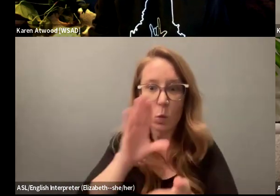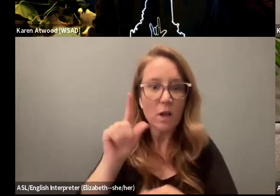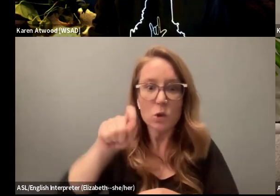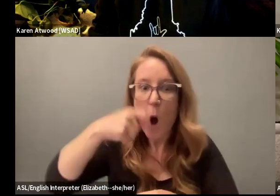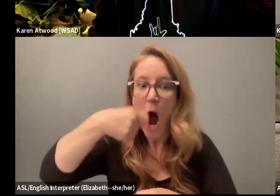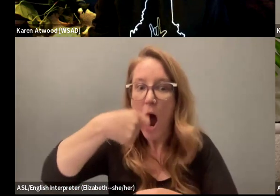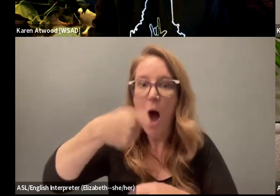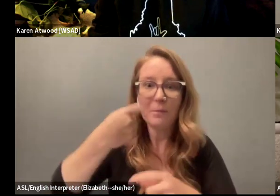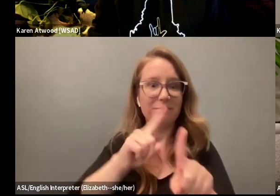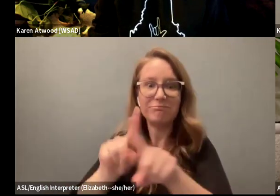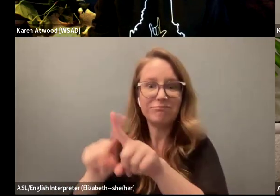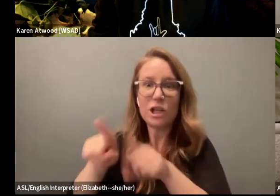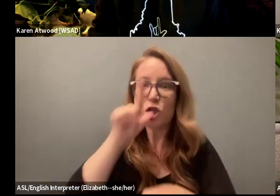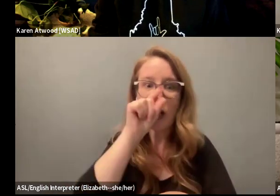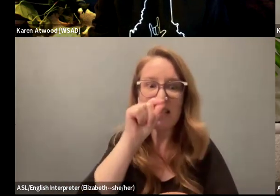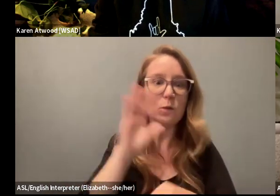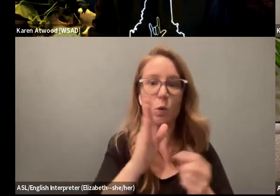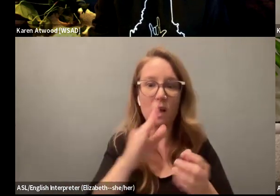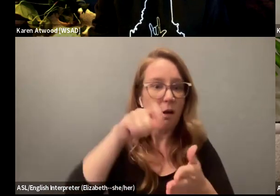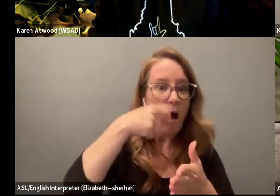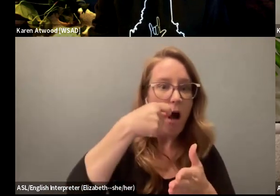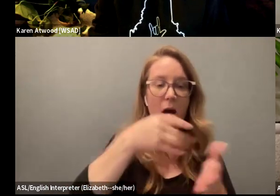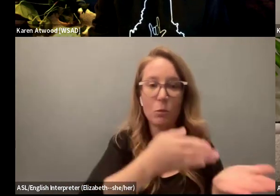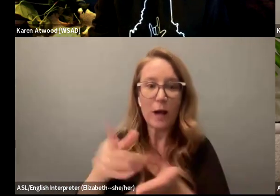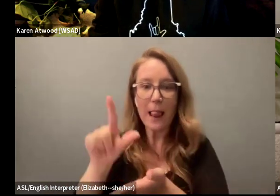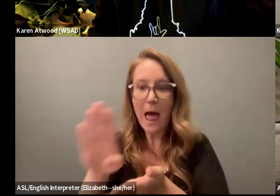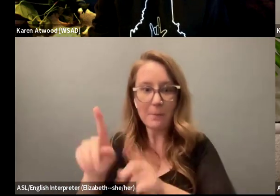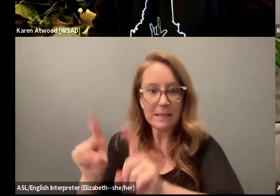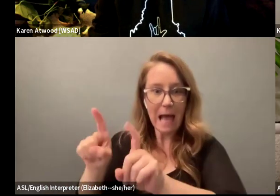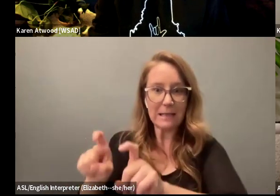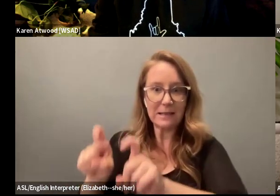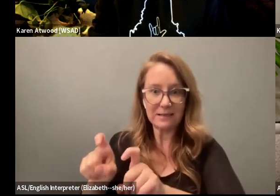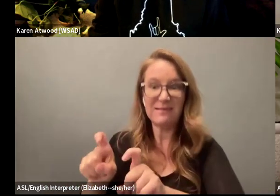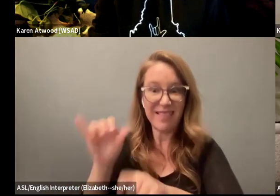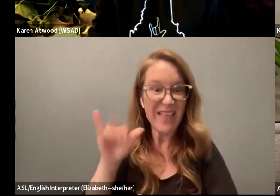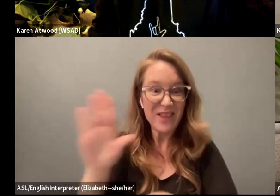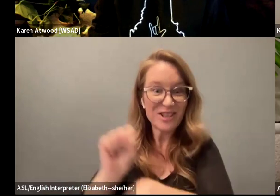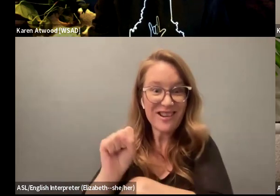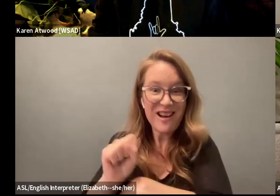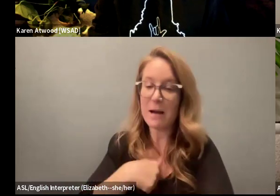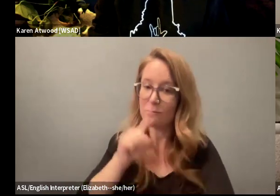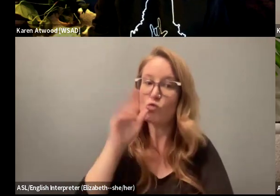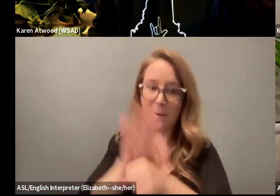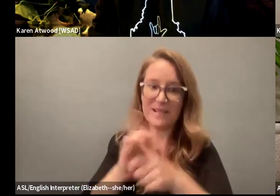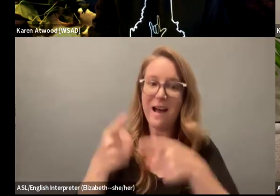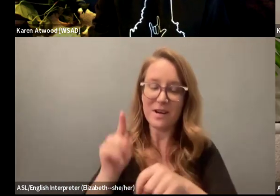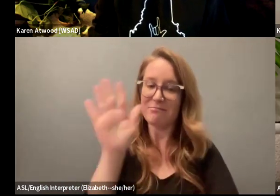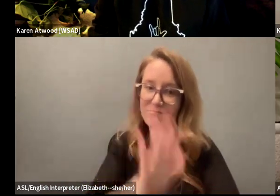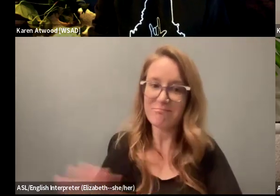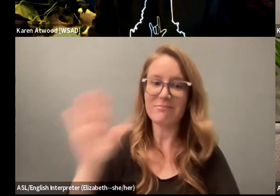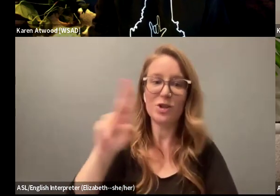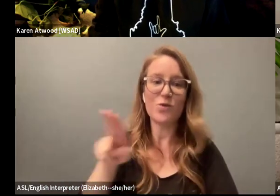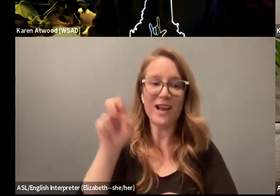of chickens, takes it back to the lab and tests for it. So I guarantee you that's happening across the